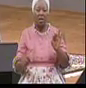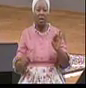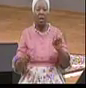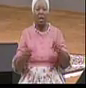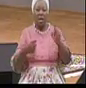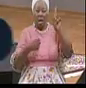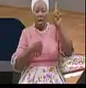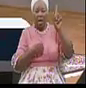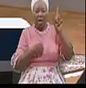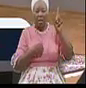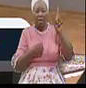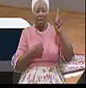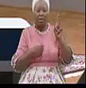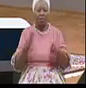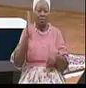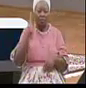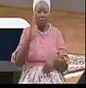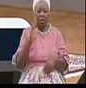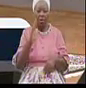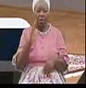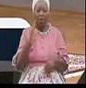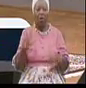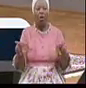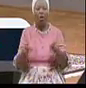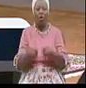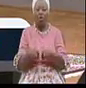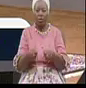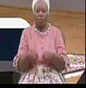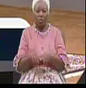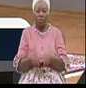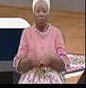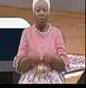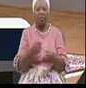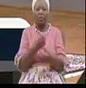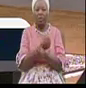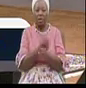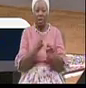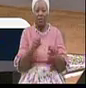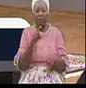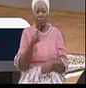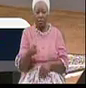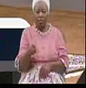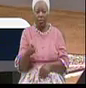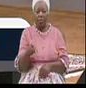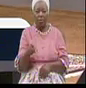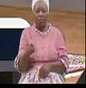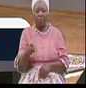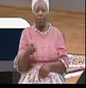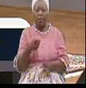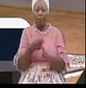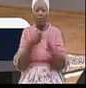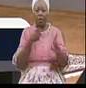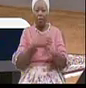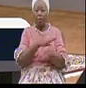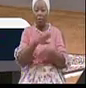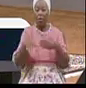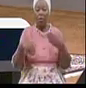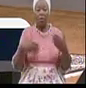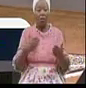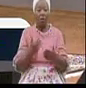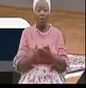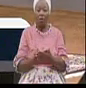Verse 29, I will also save you from